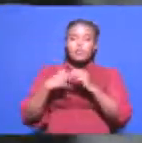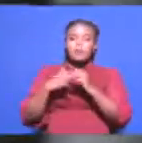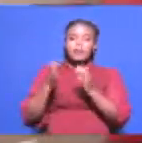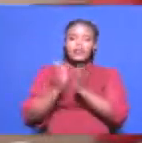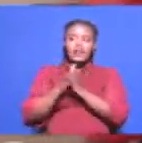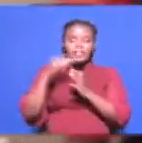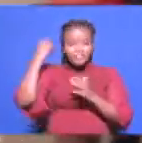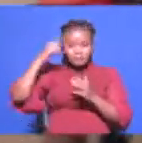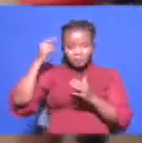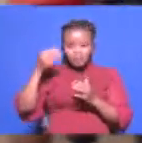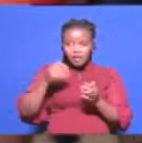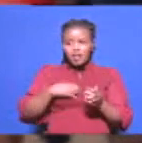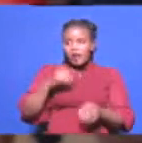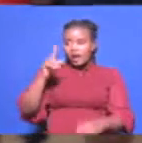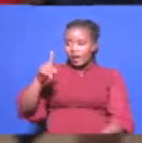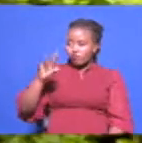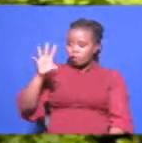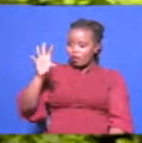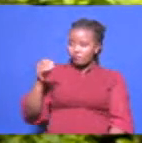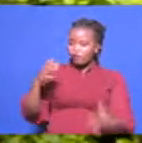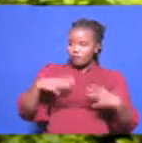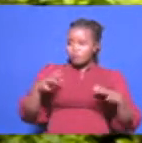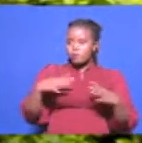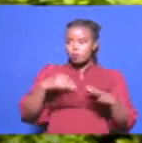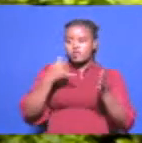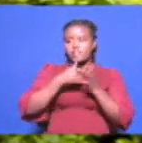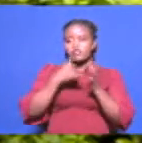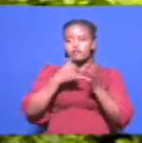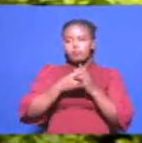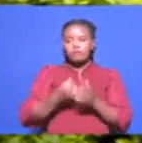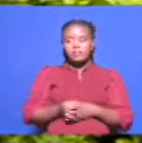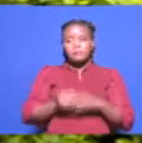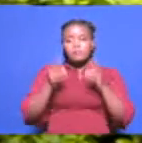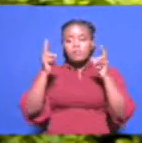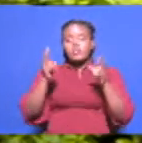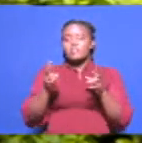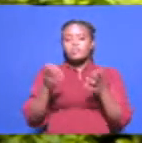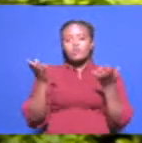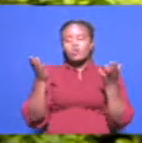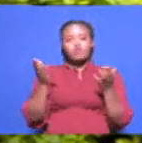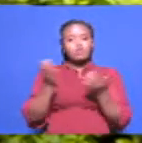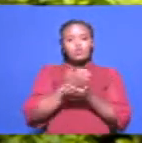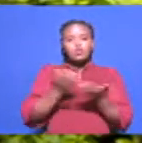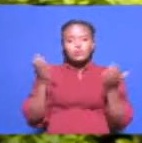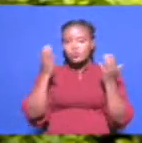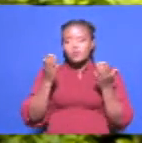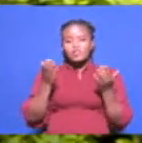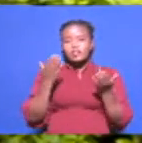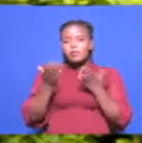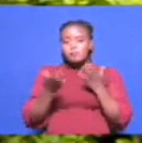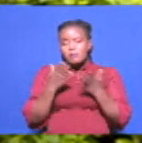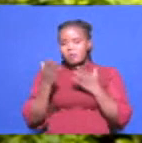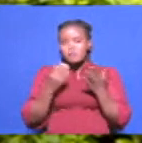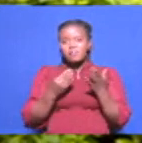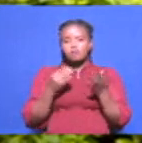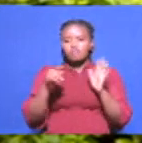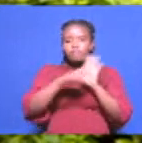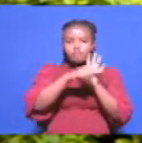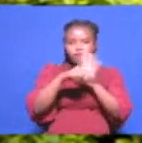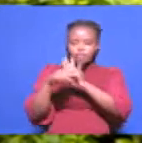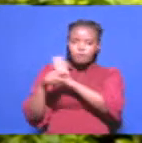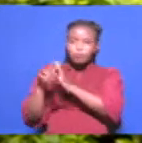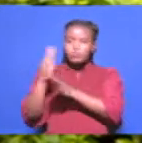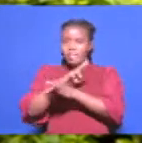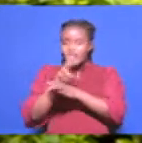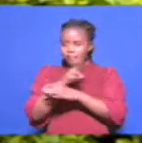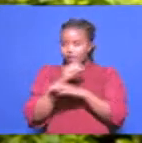150 people involved in its making. The issue of child trafficking has been really bad, especially during the COVID